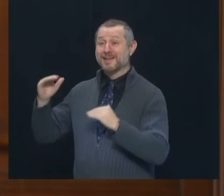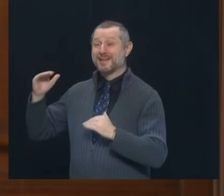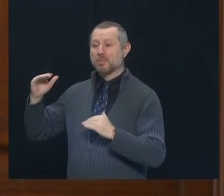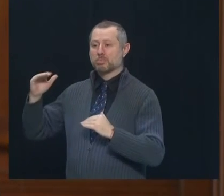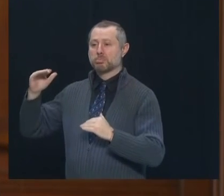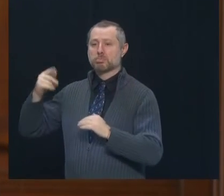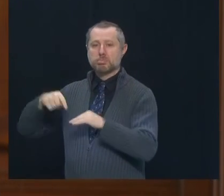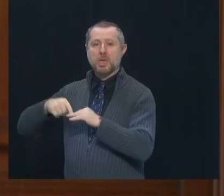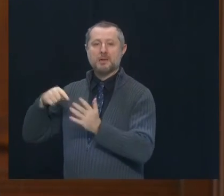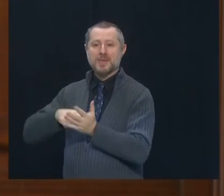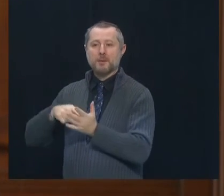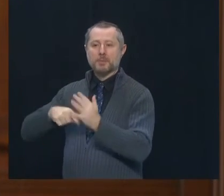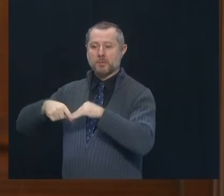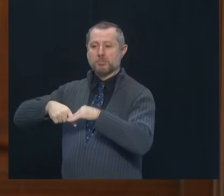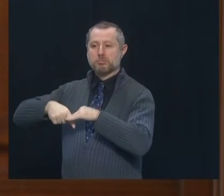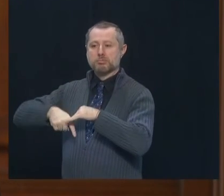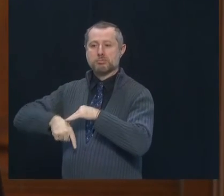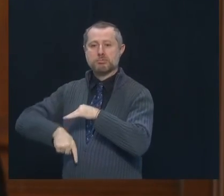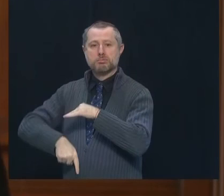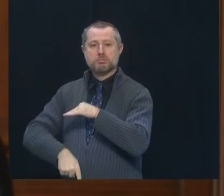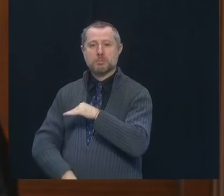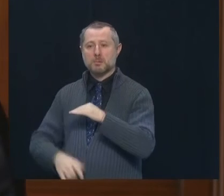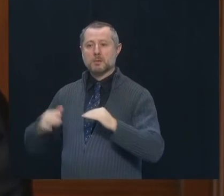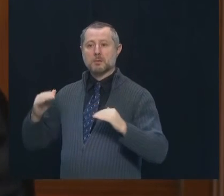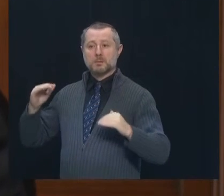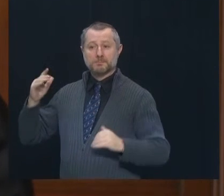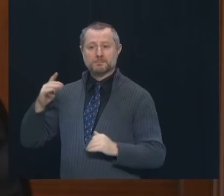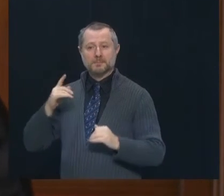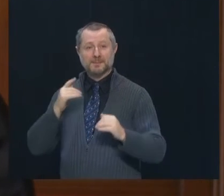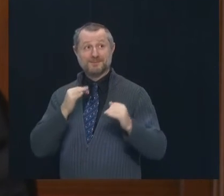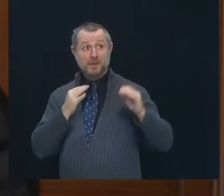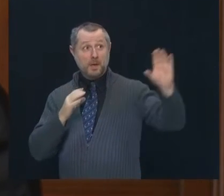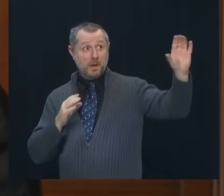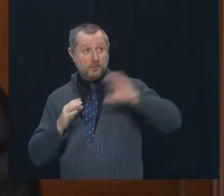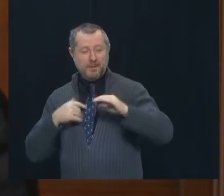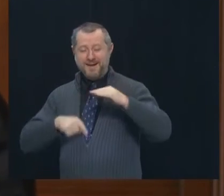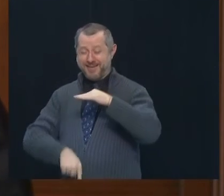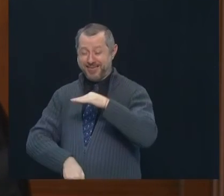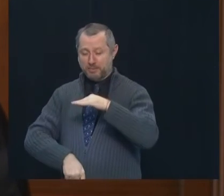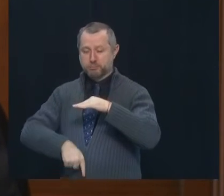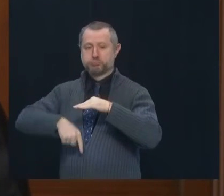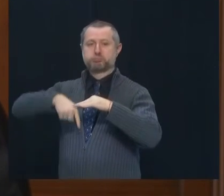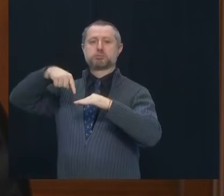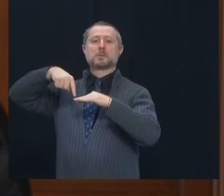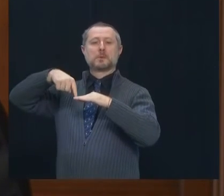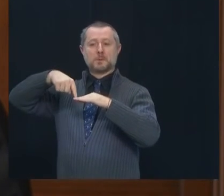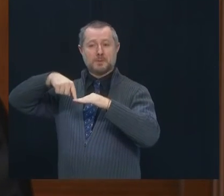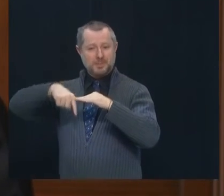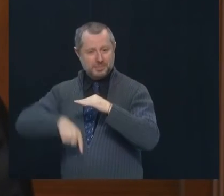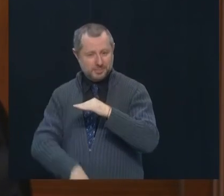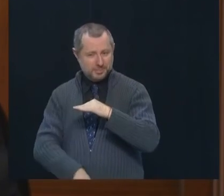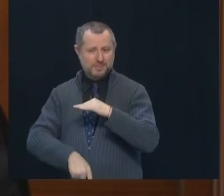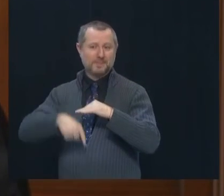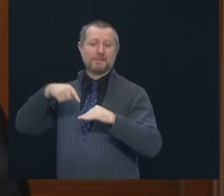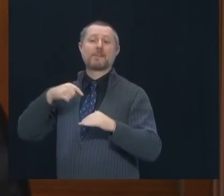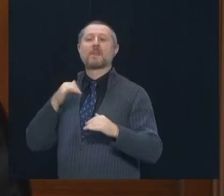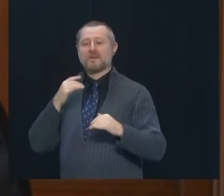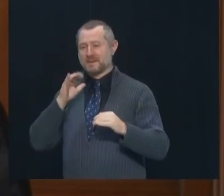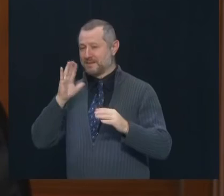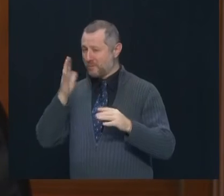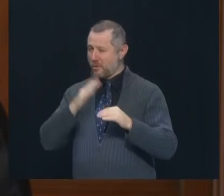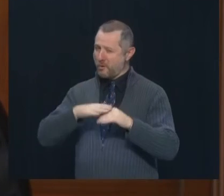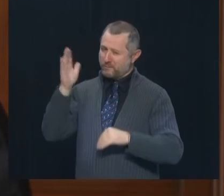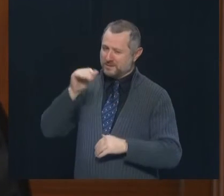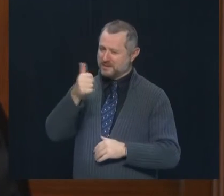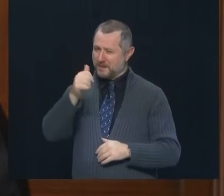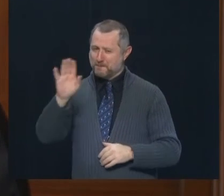to provide additional resources to deal with that revenue gap. So that's presently where we are. We still have over a $10 billion revenue gap. We'll fully expend